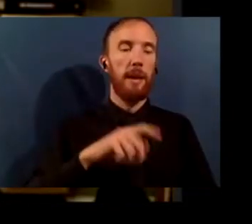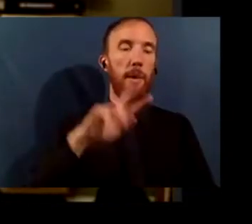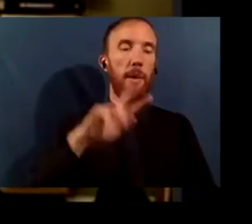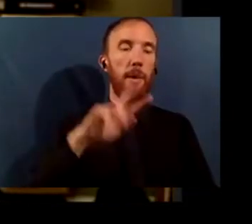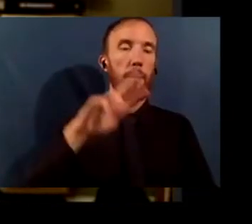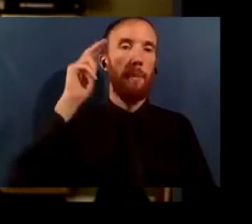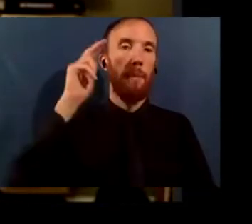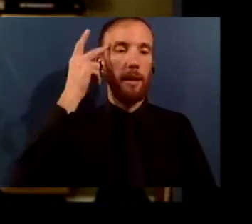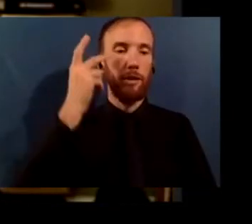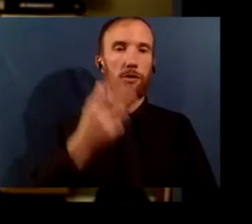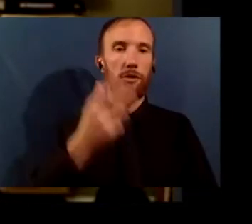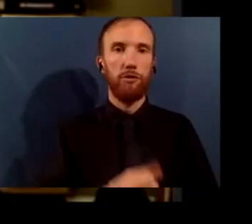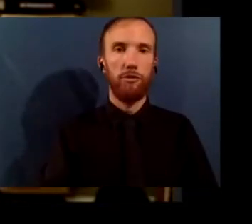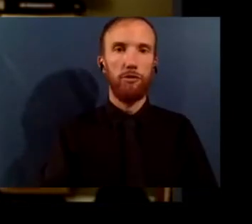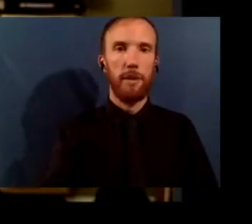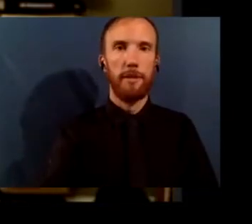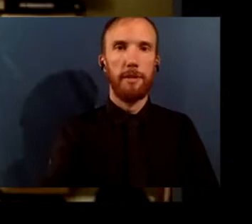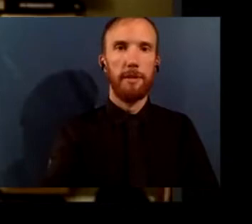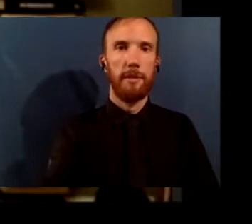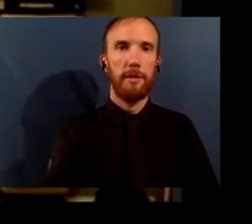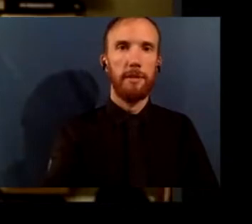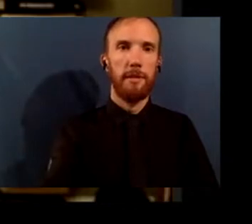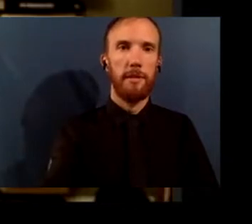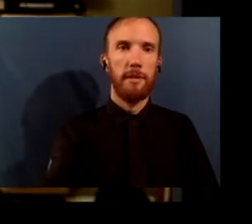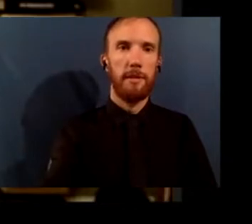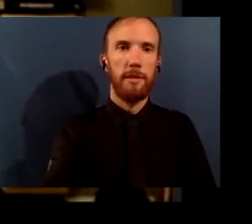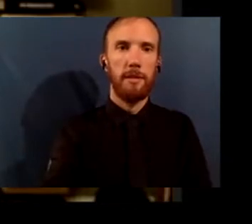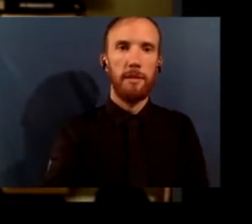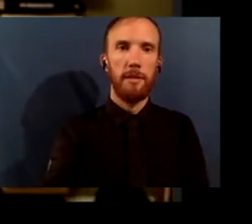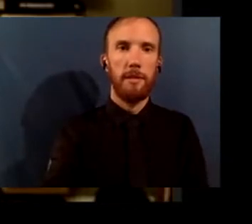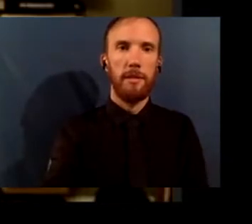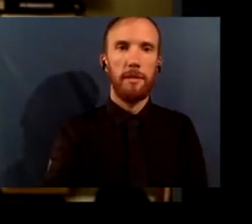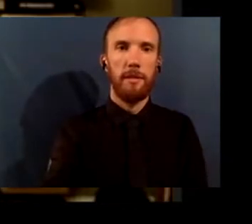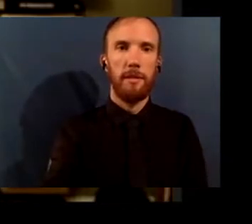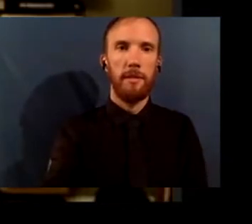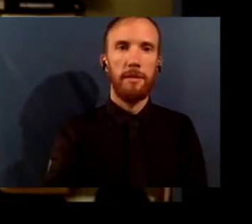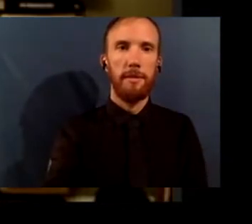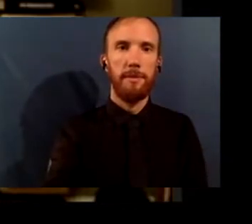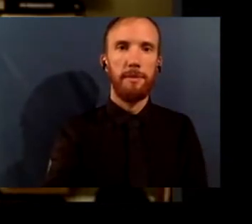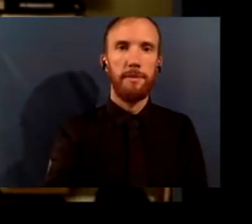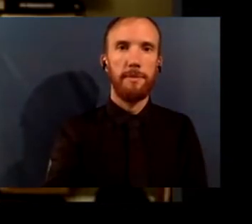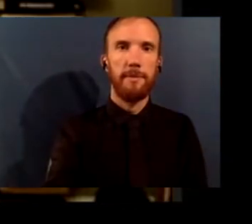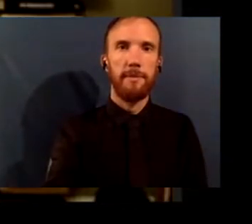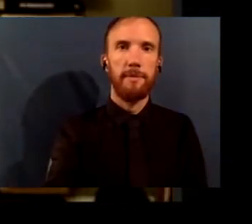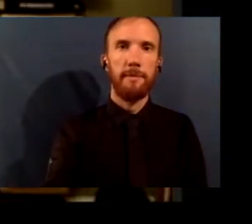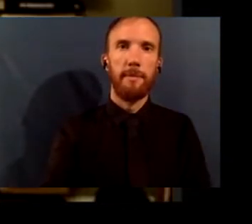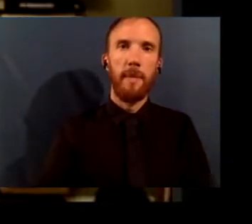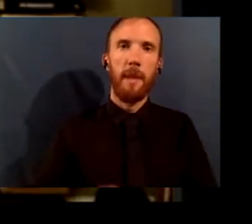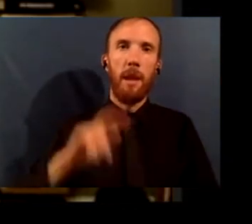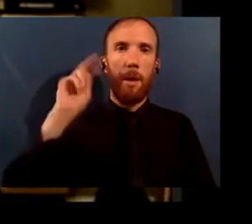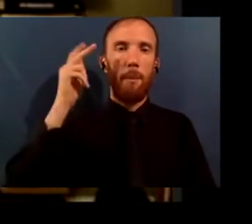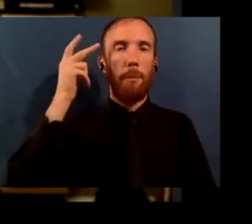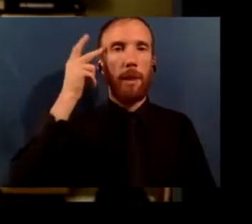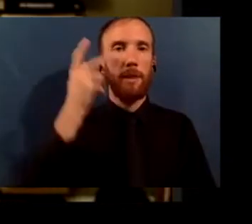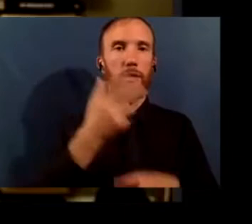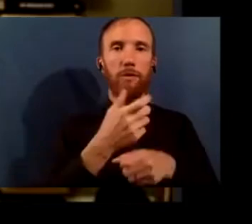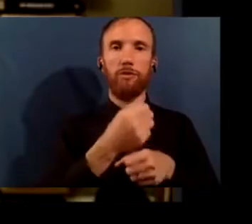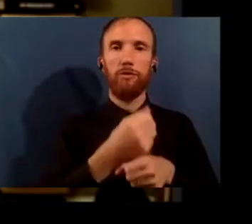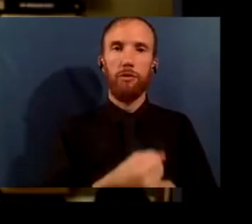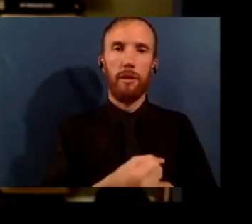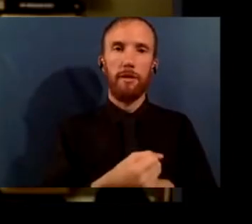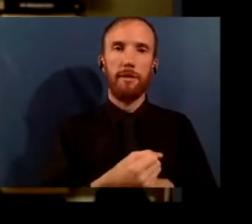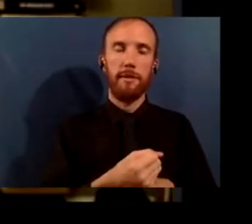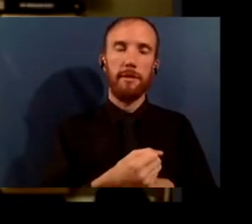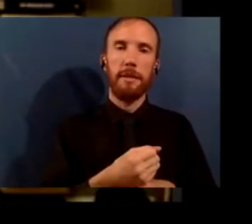has created problems, because political trust cannot be built without deep ideological